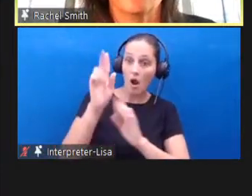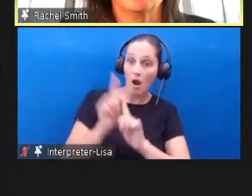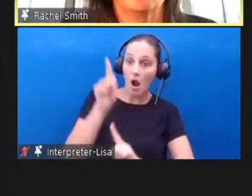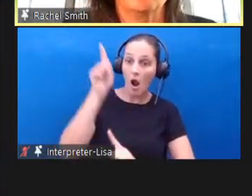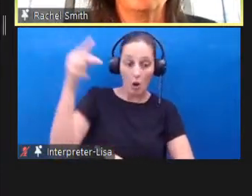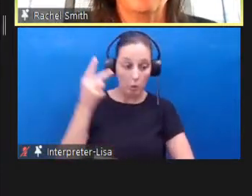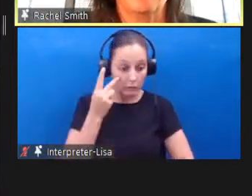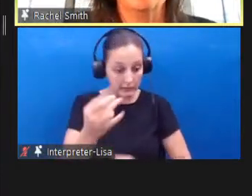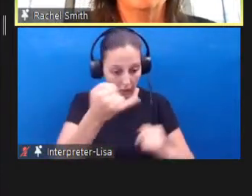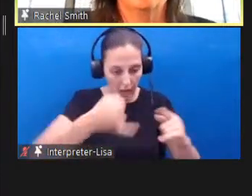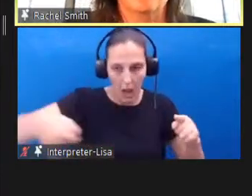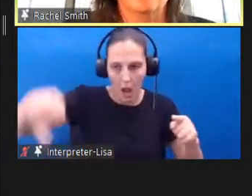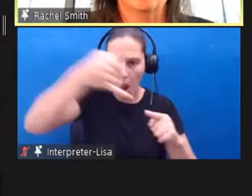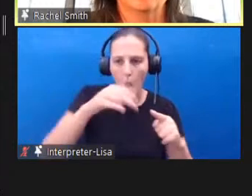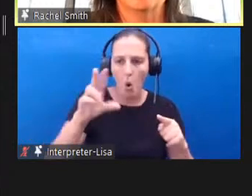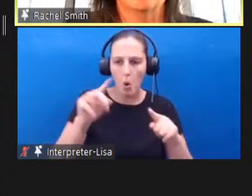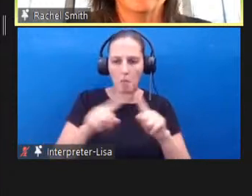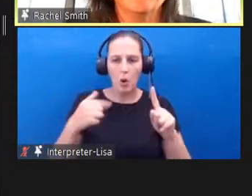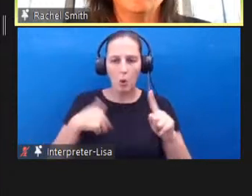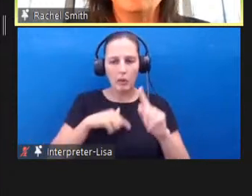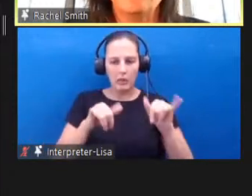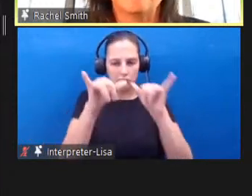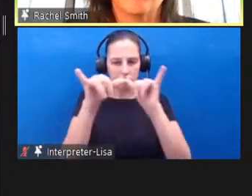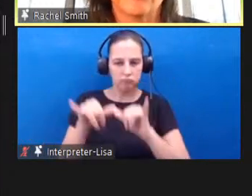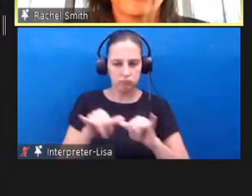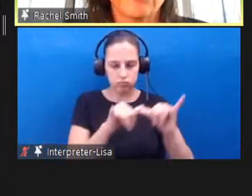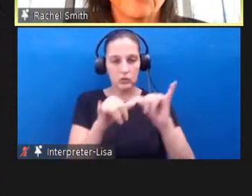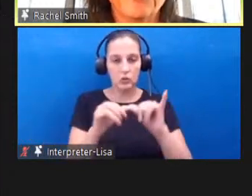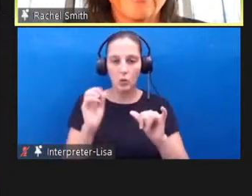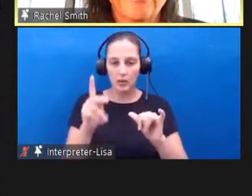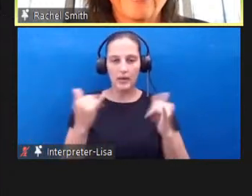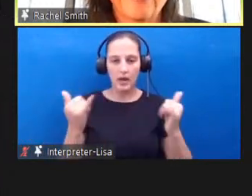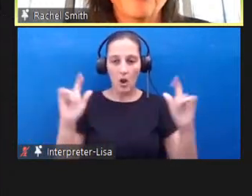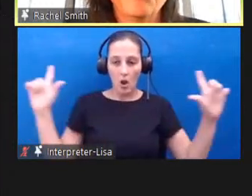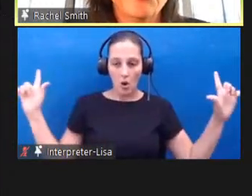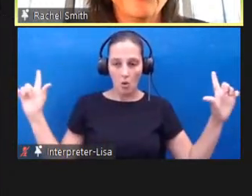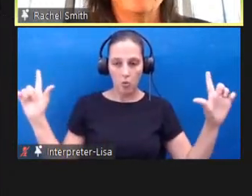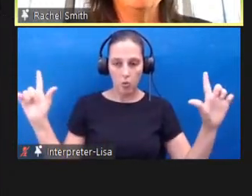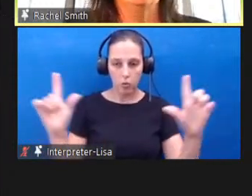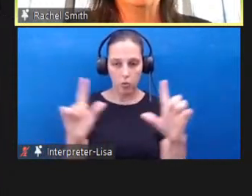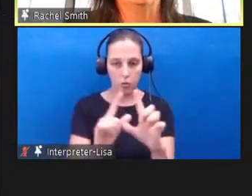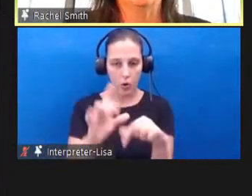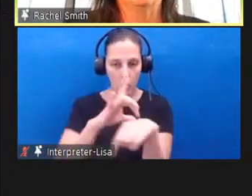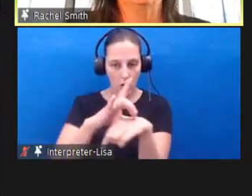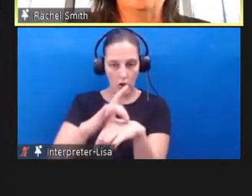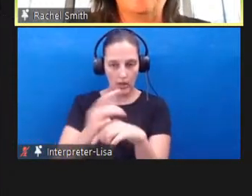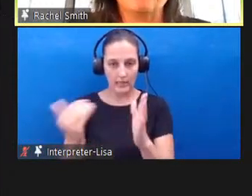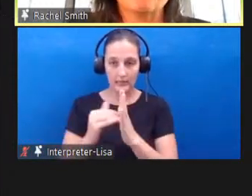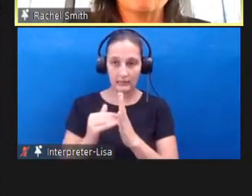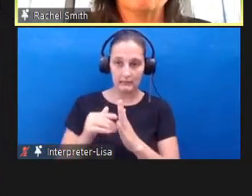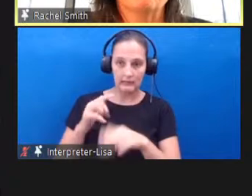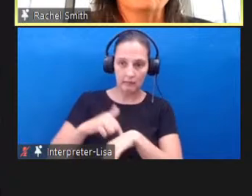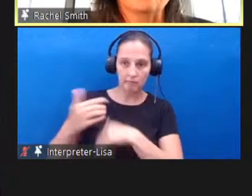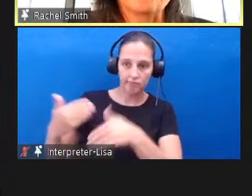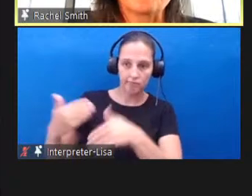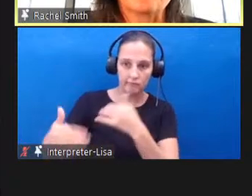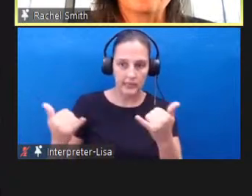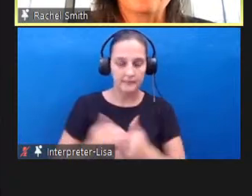these orbits to a high degree of accuracy. So let's zoom back to Earth, because we don't have a huge amount of time today.